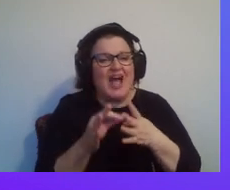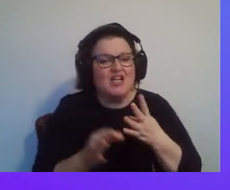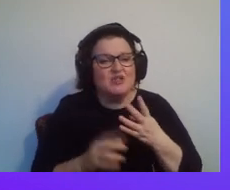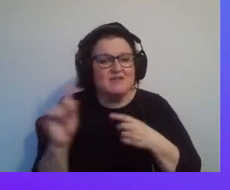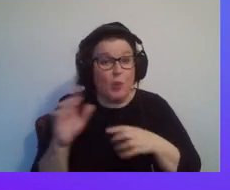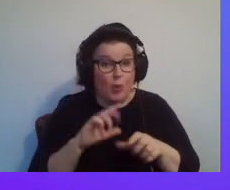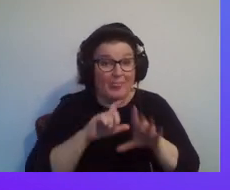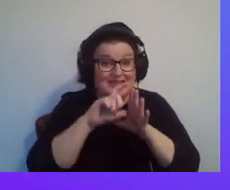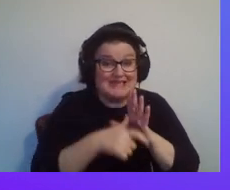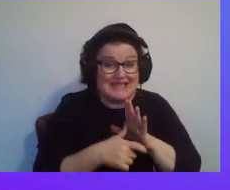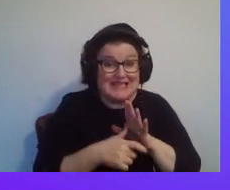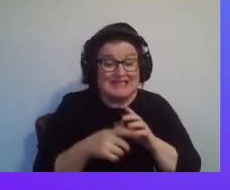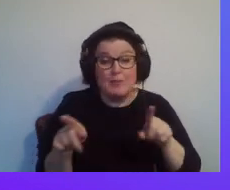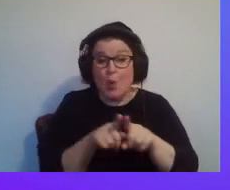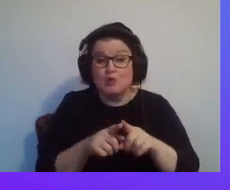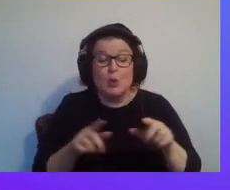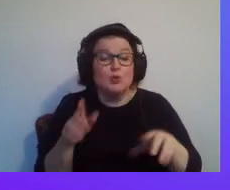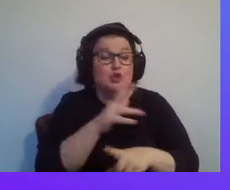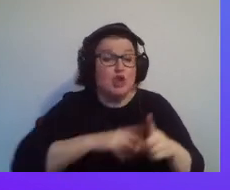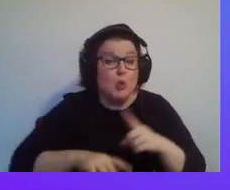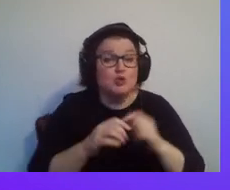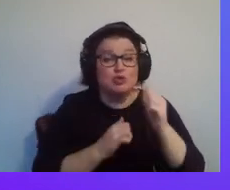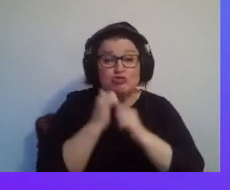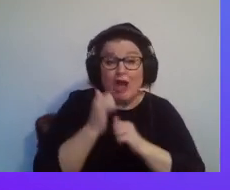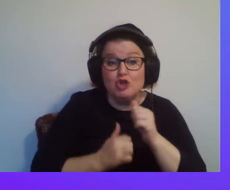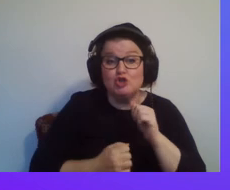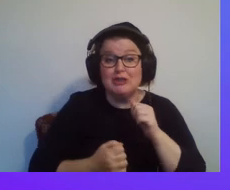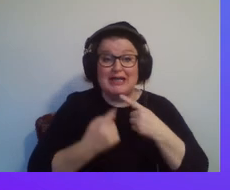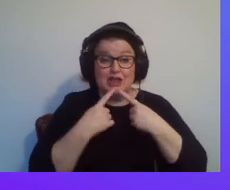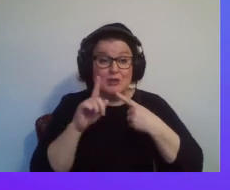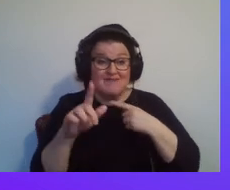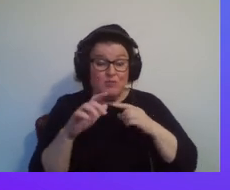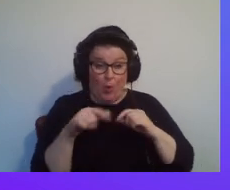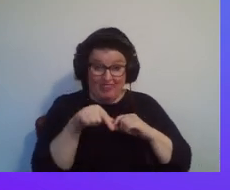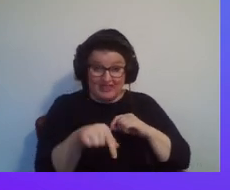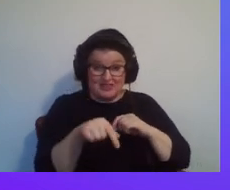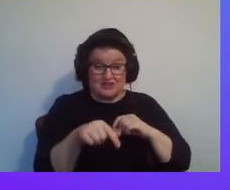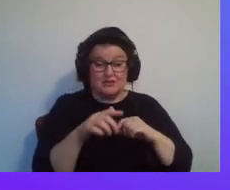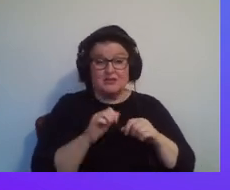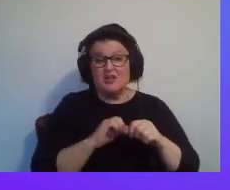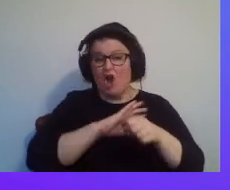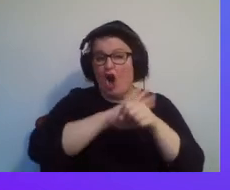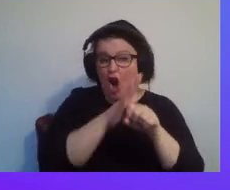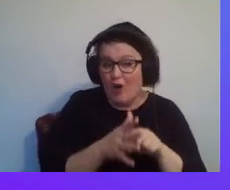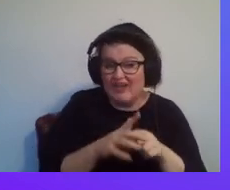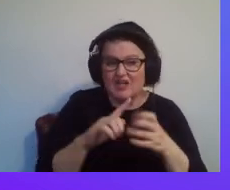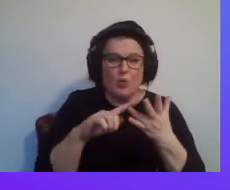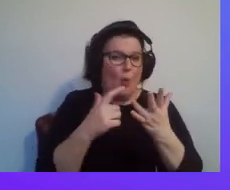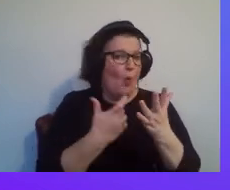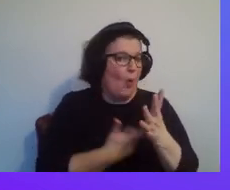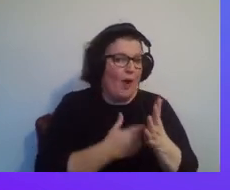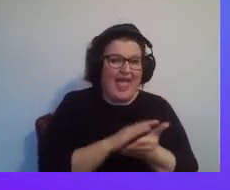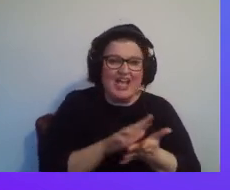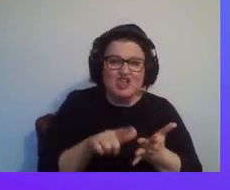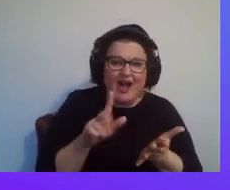and structural issues that we spoke about today. You know, we will never get beyond COVID or HIV or tuberculosis unless we